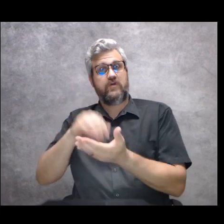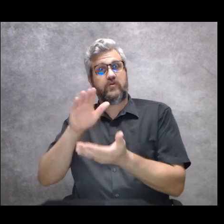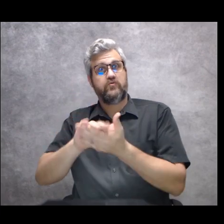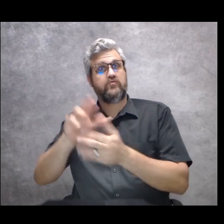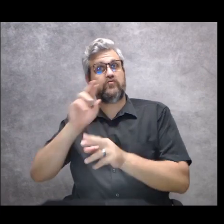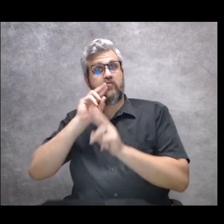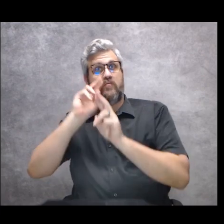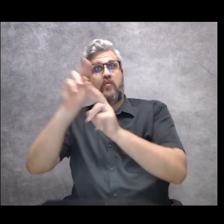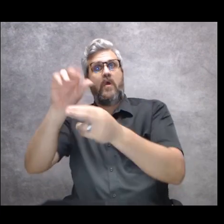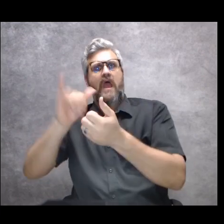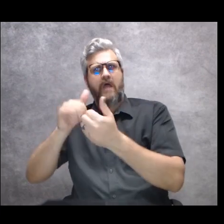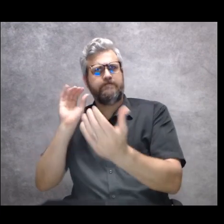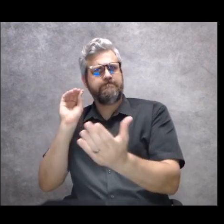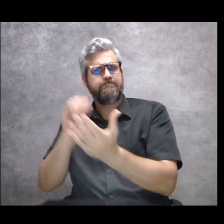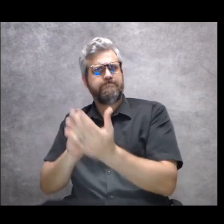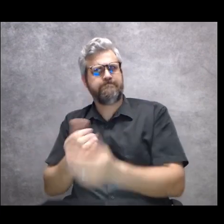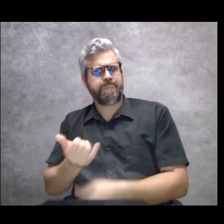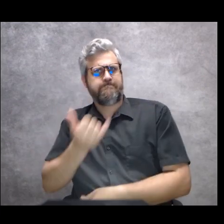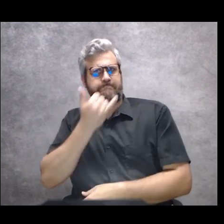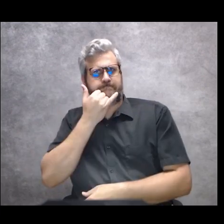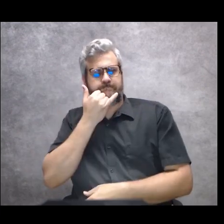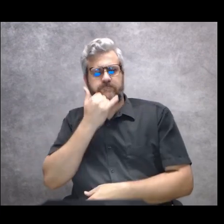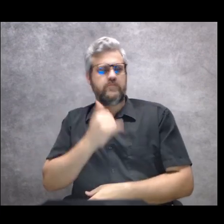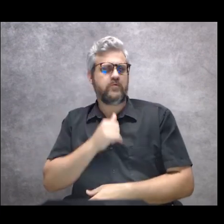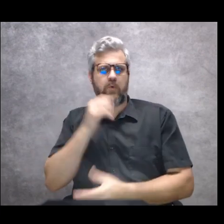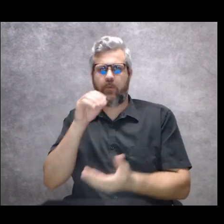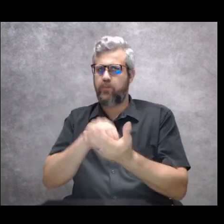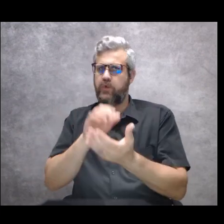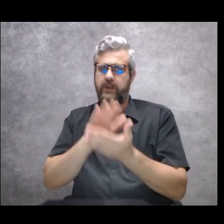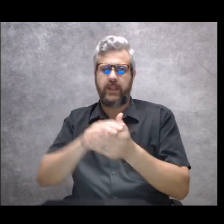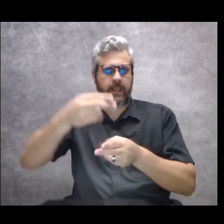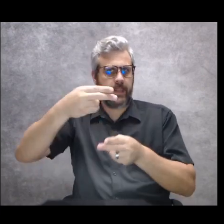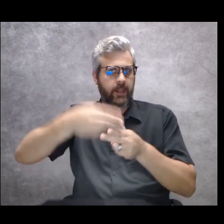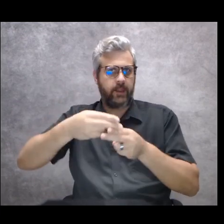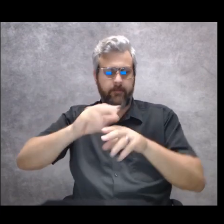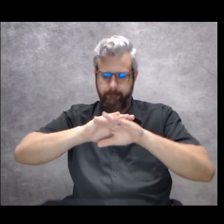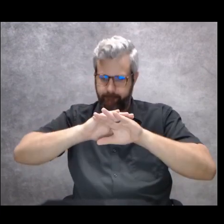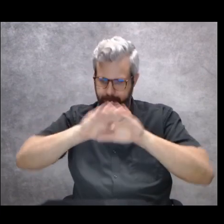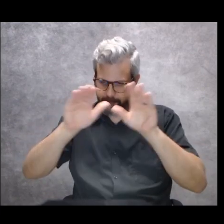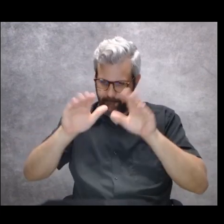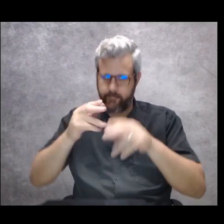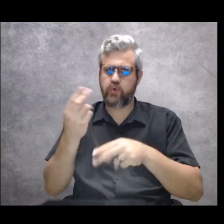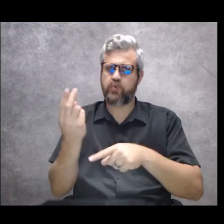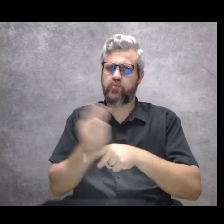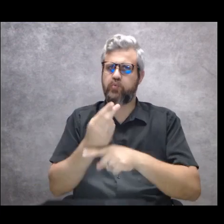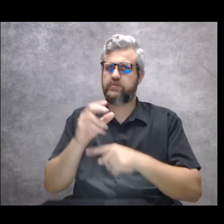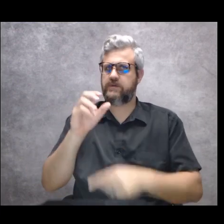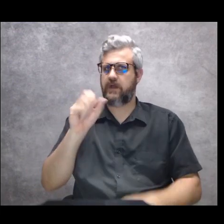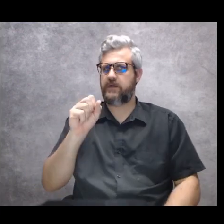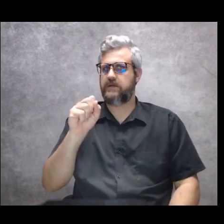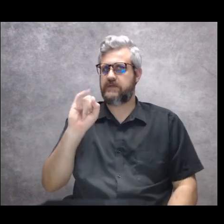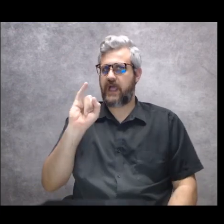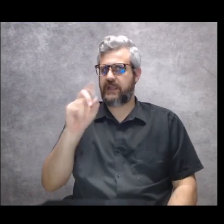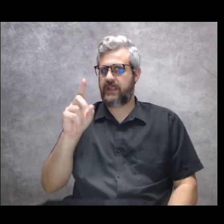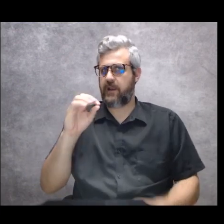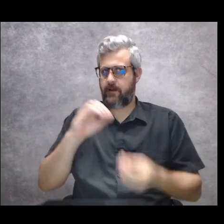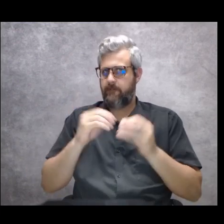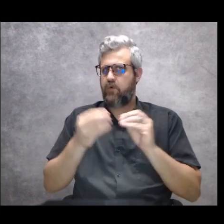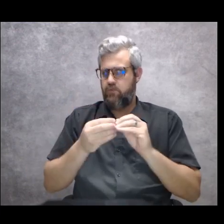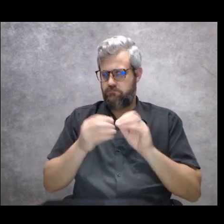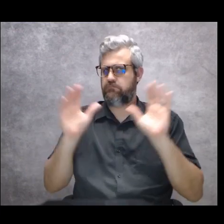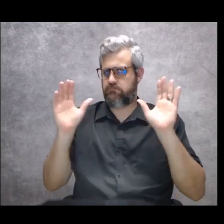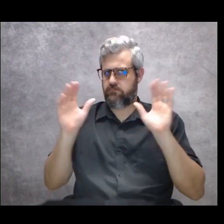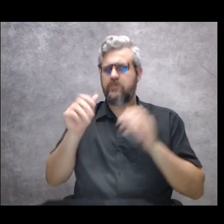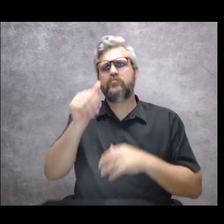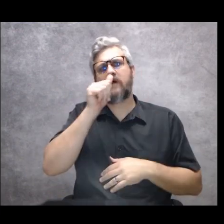use names. Please just use the SSID number of the student for privacy